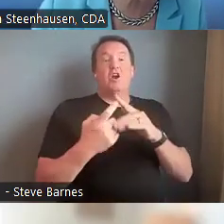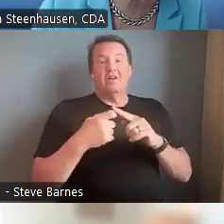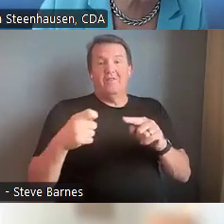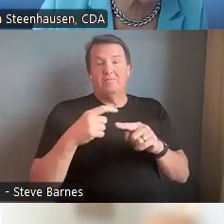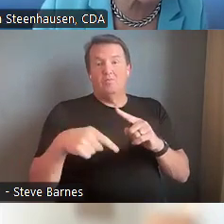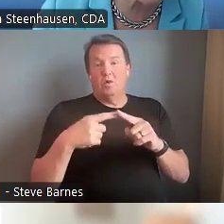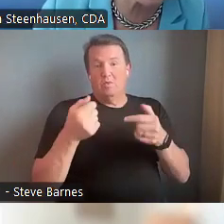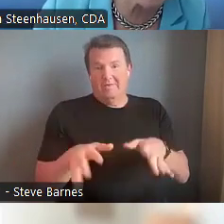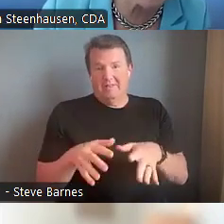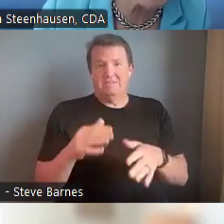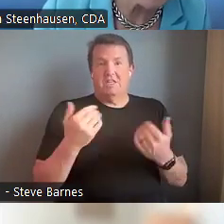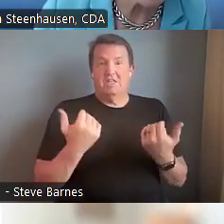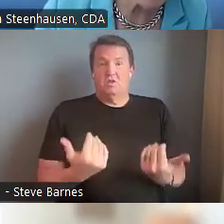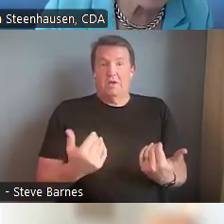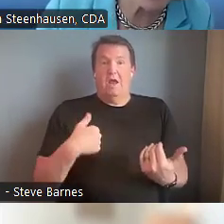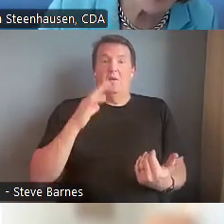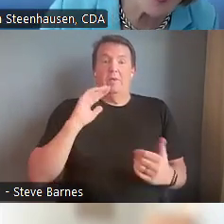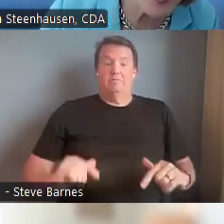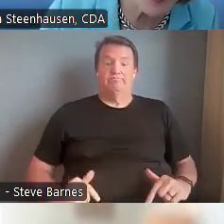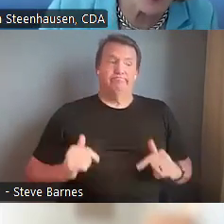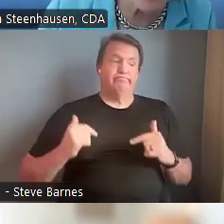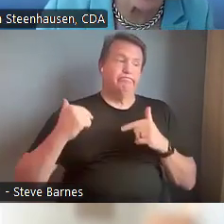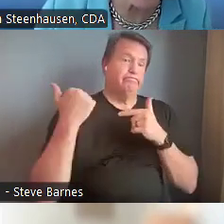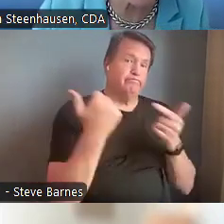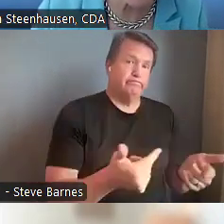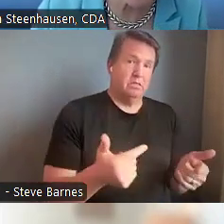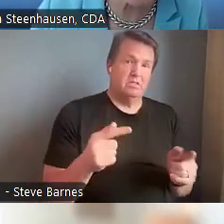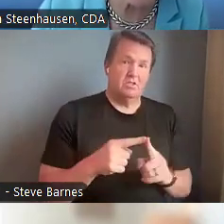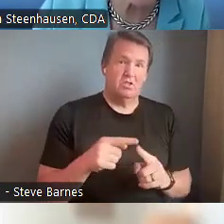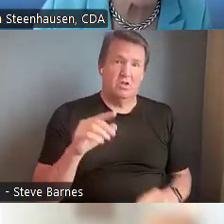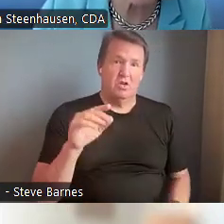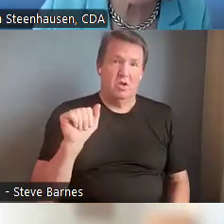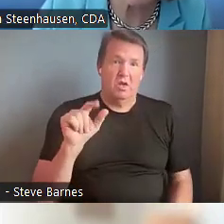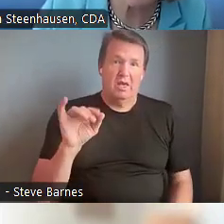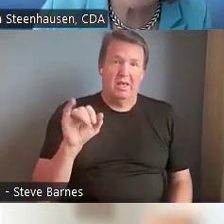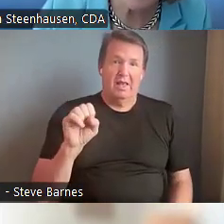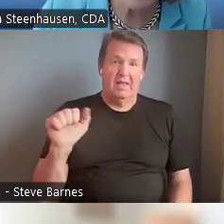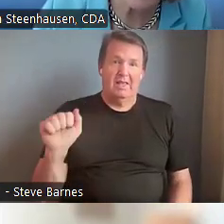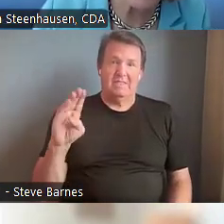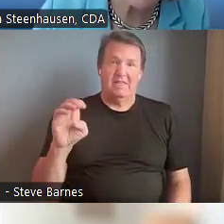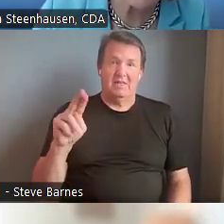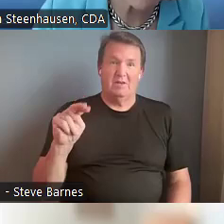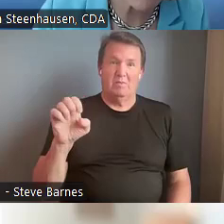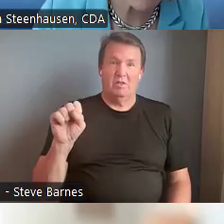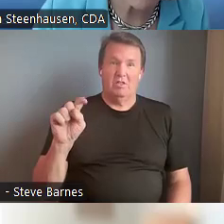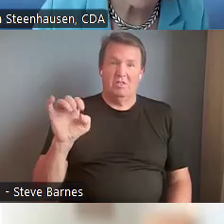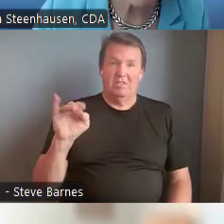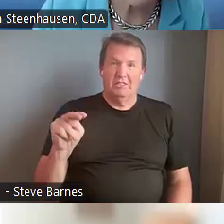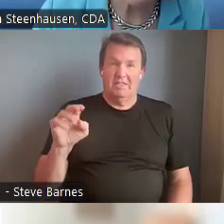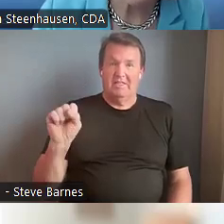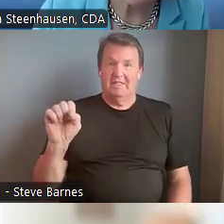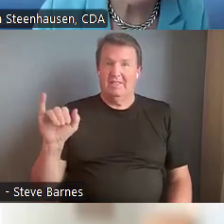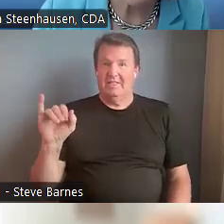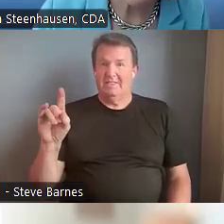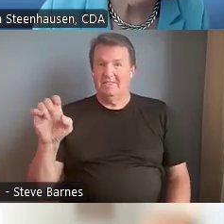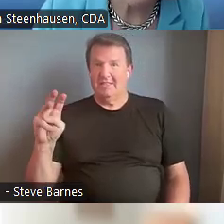I'll turn it over to you, Dr. Alyssa Bernstein-Seidman. Thank you. Thank you so much. It is such an incredible